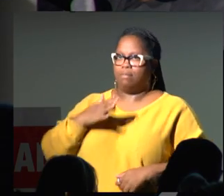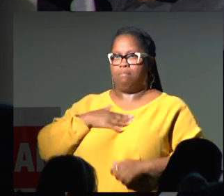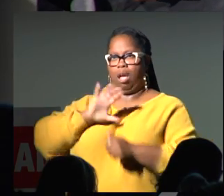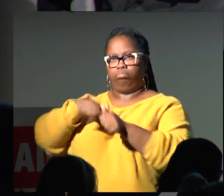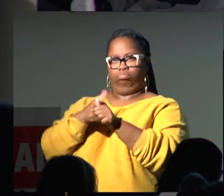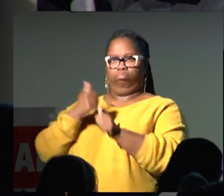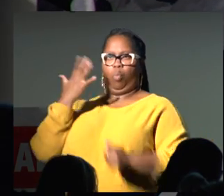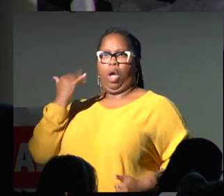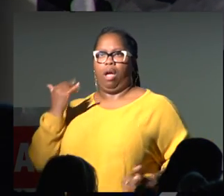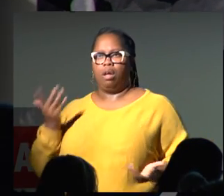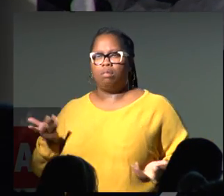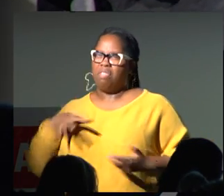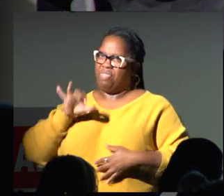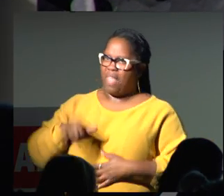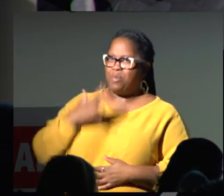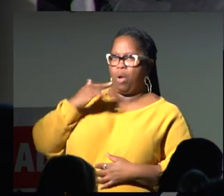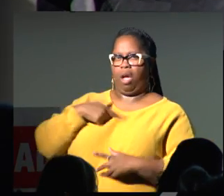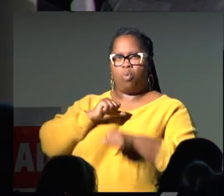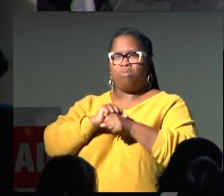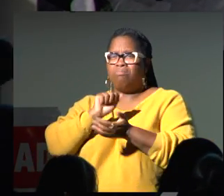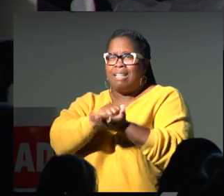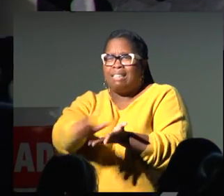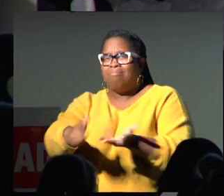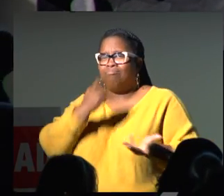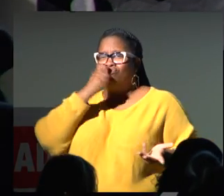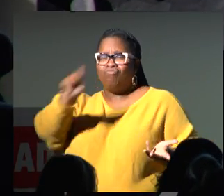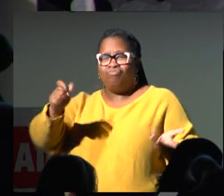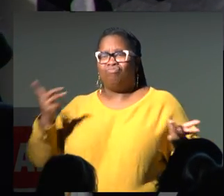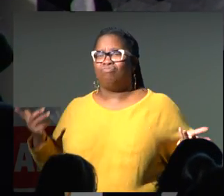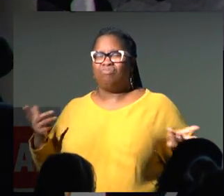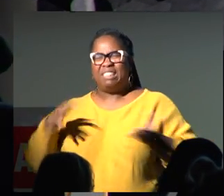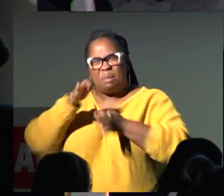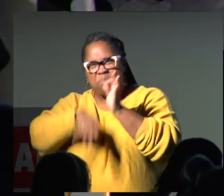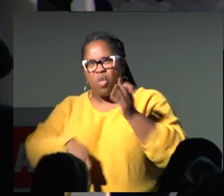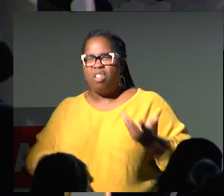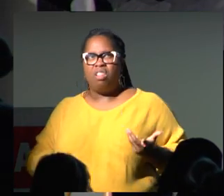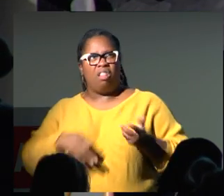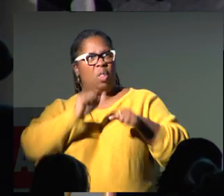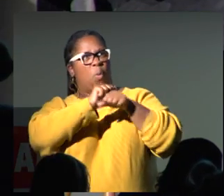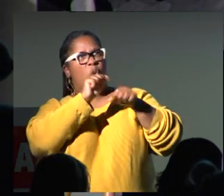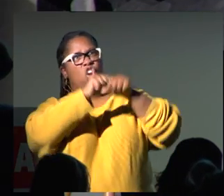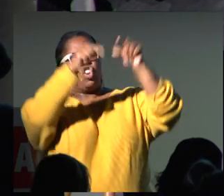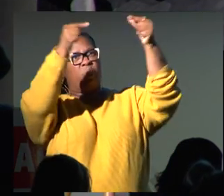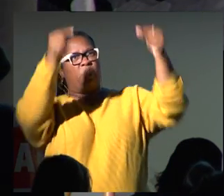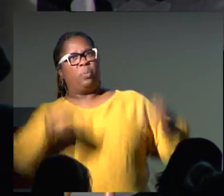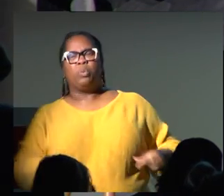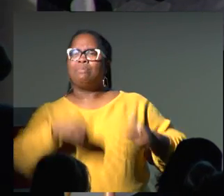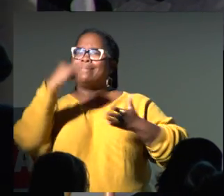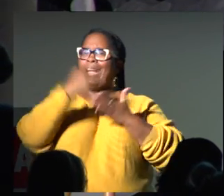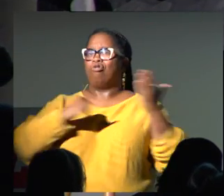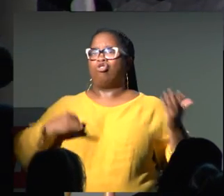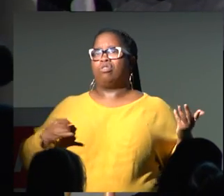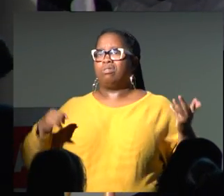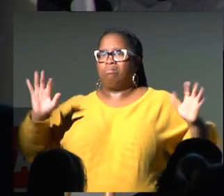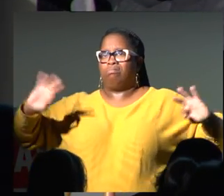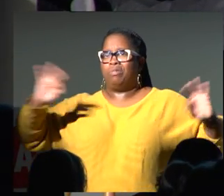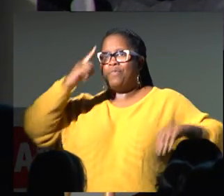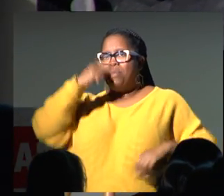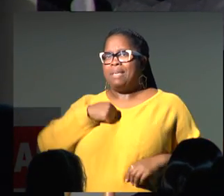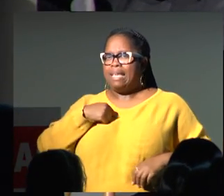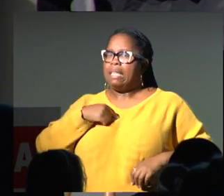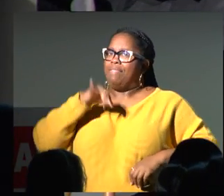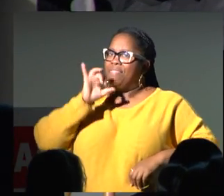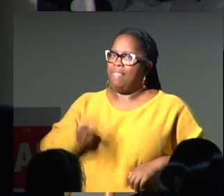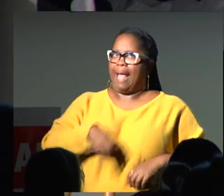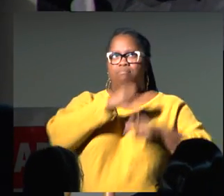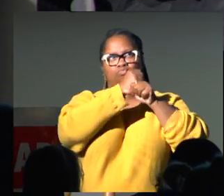it's your why. That's why I work. That's it. Simple as that. These works are nothing more than just sketches as far as I'm concerned. This is preparing